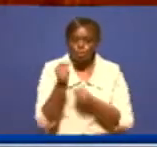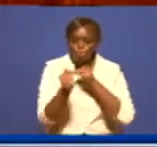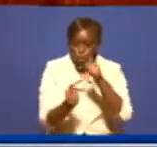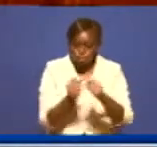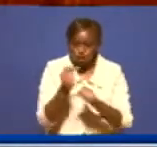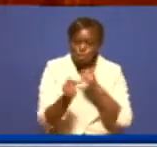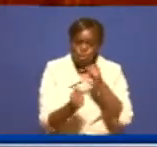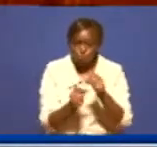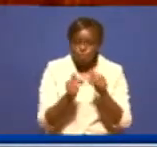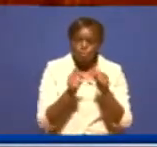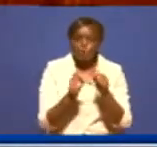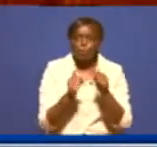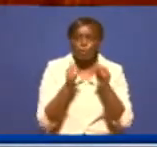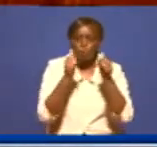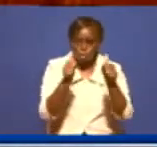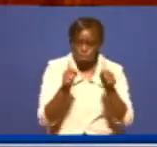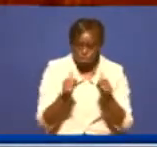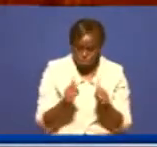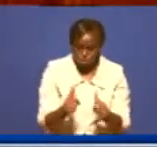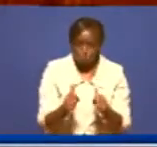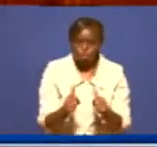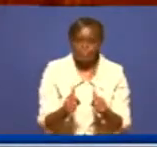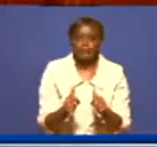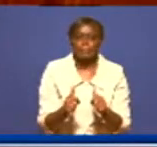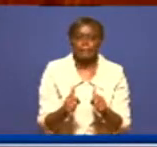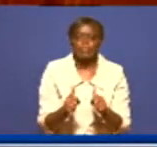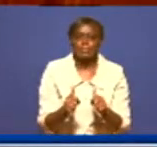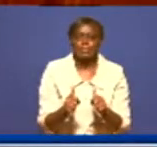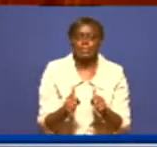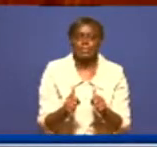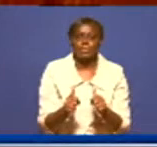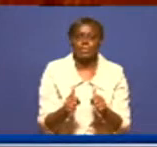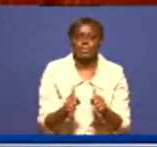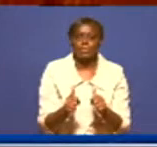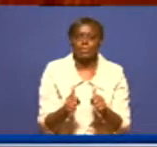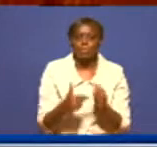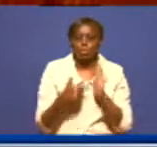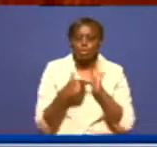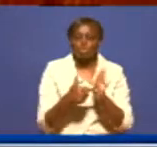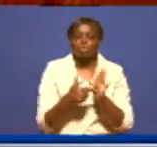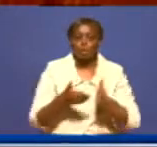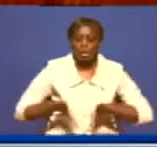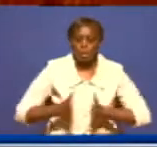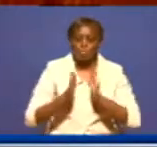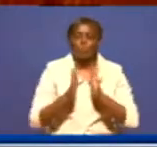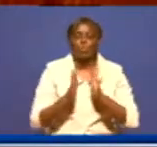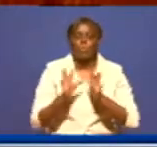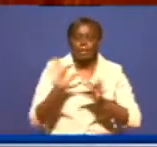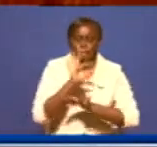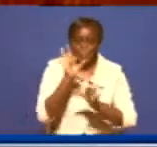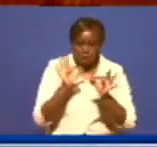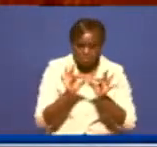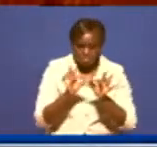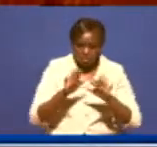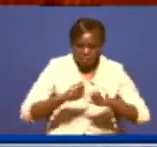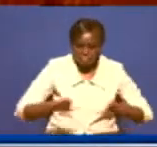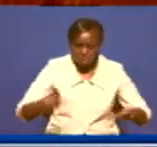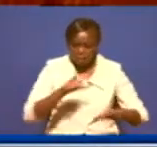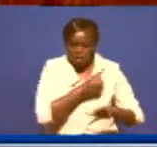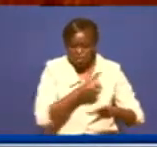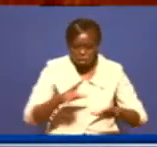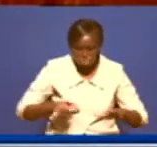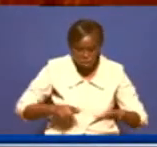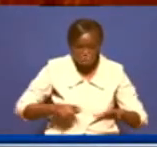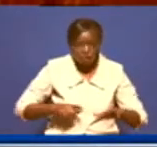the notice to be given under subsection 1 shall be in the prescribed form and shall specify the landlord intention to increase the